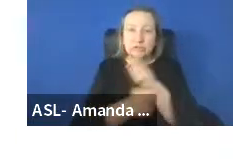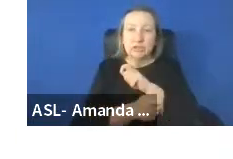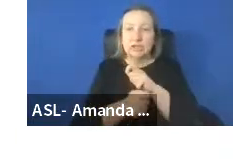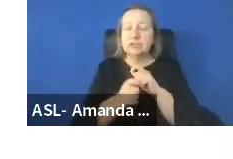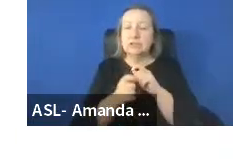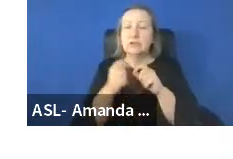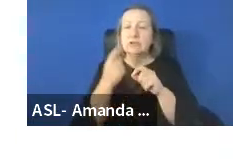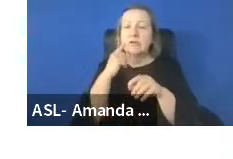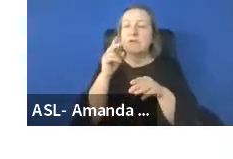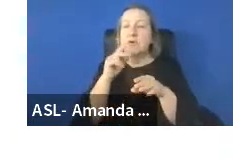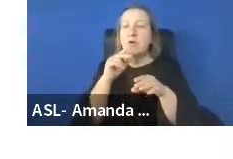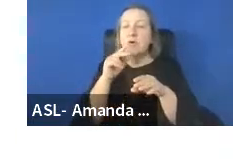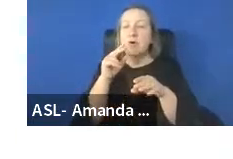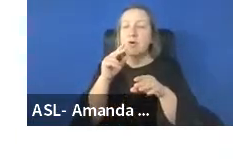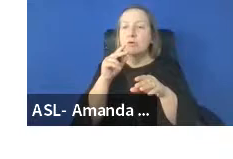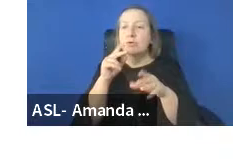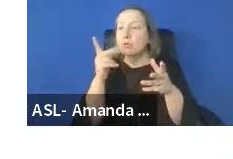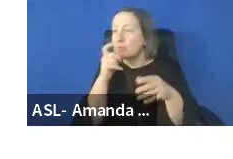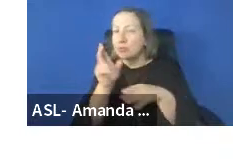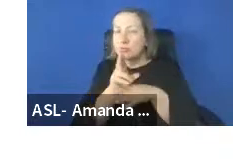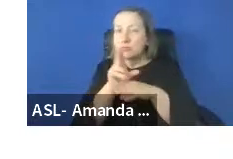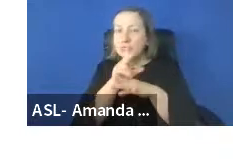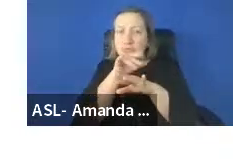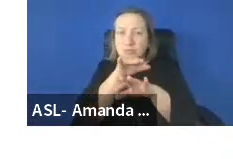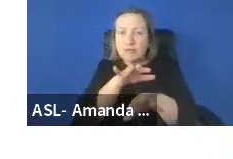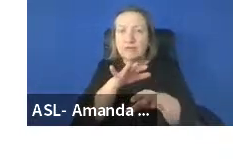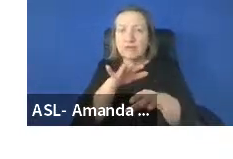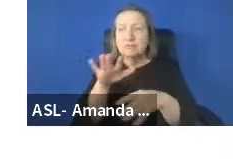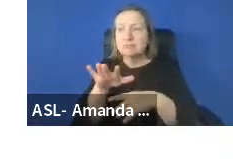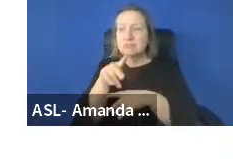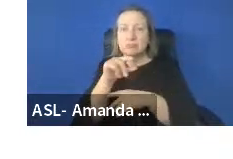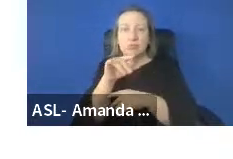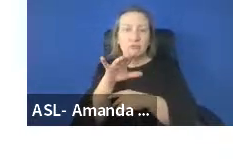user's profile, the arguments are going to be very similar.